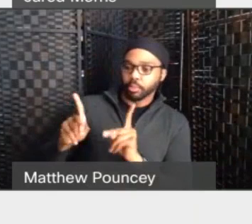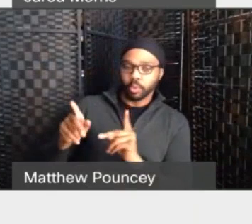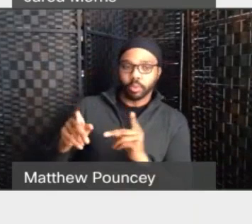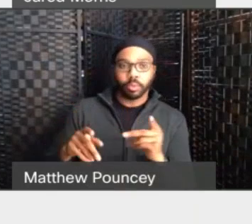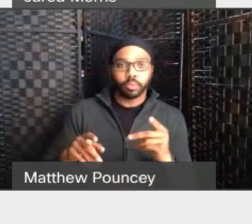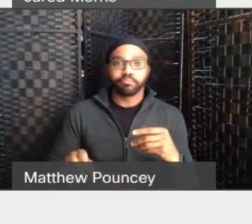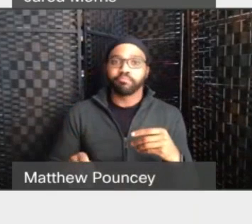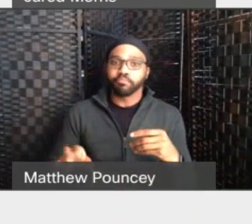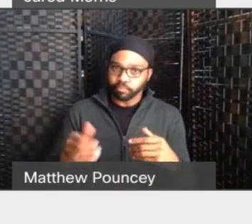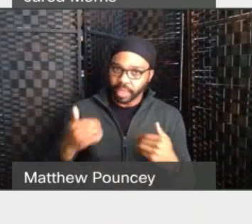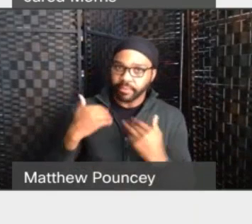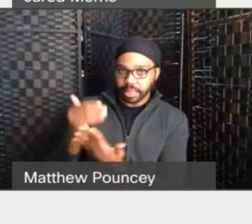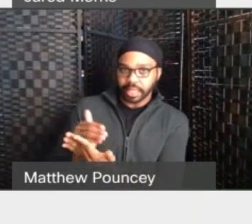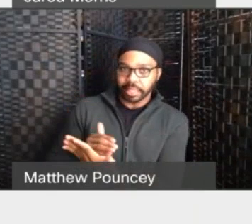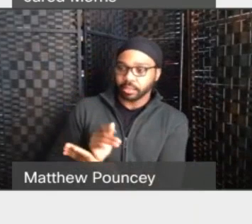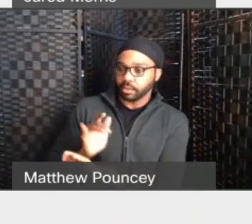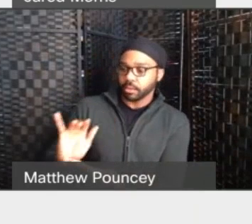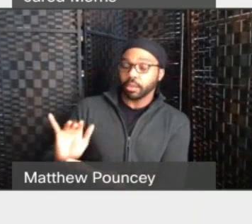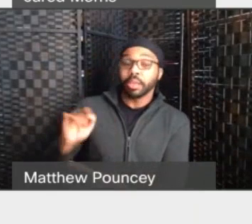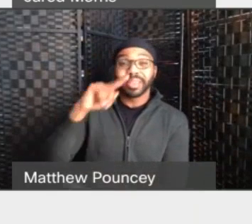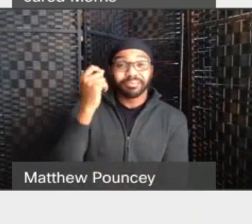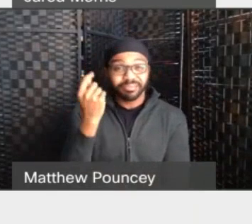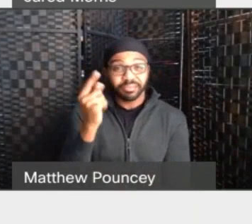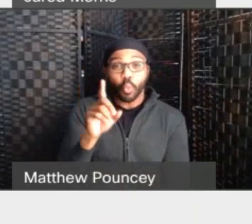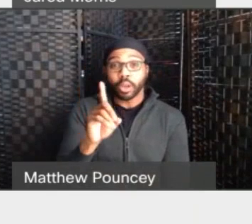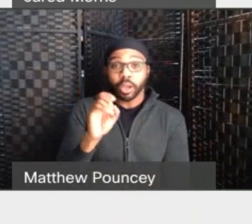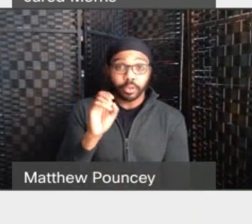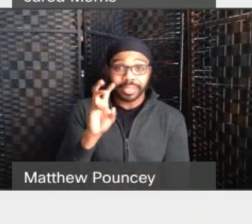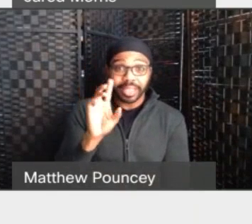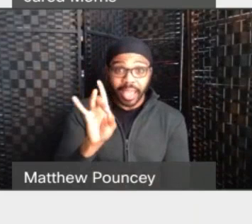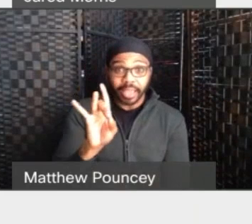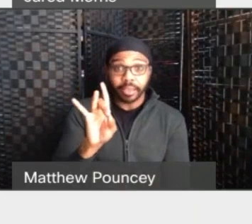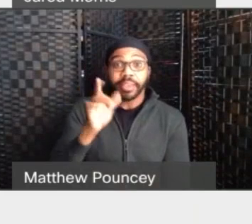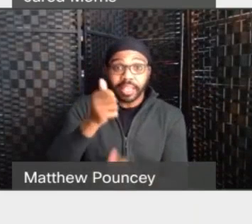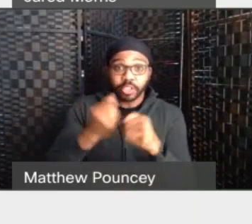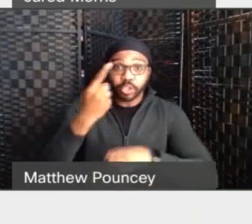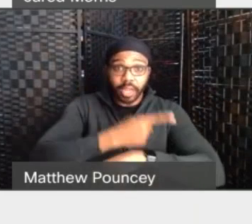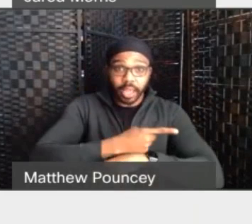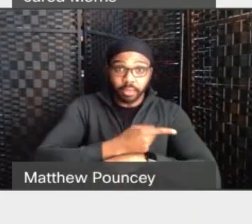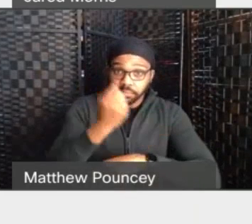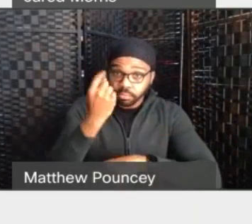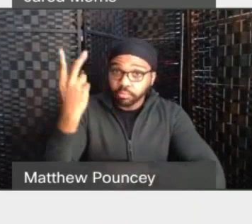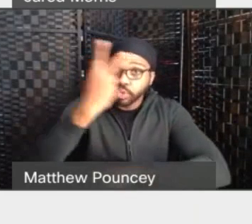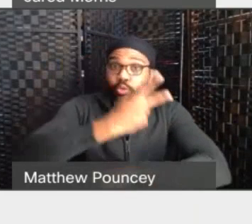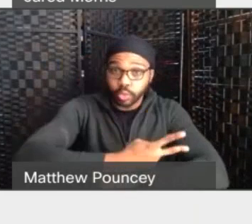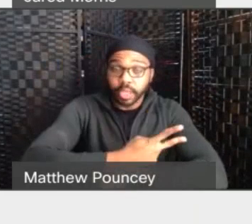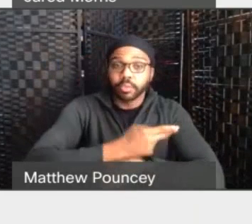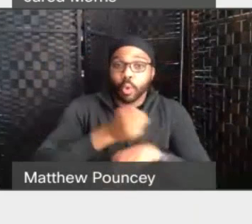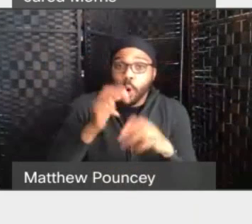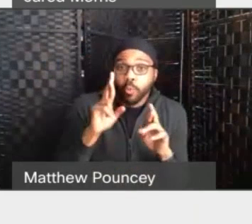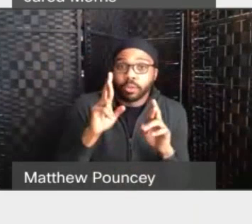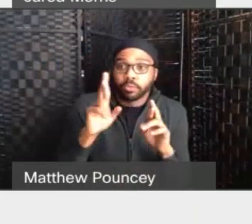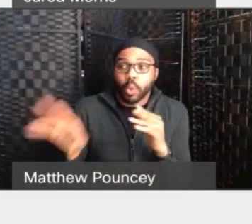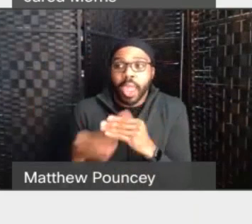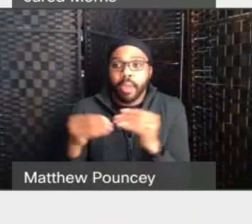list. Because as I said, it's 168 per day for those 2 days. We are hoping for additional events